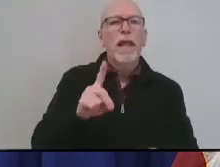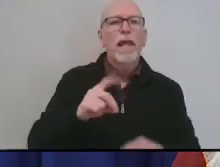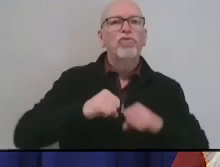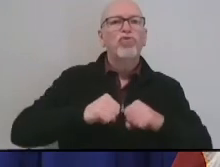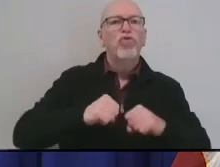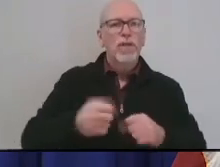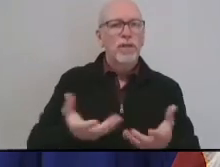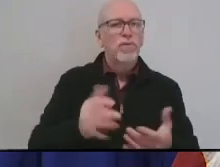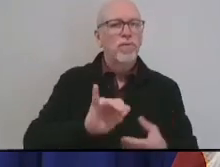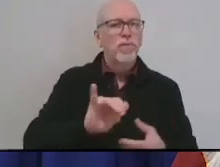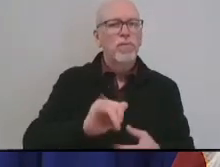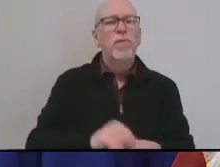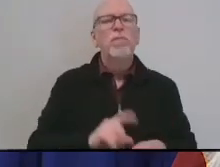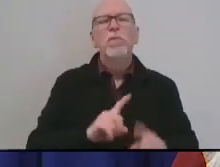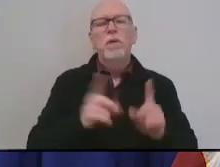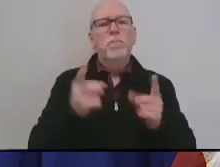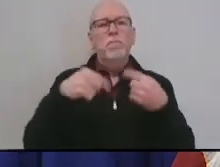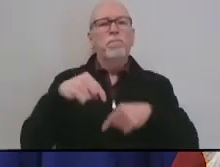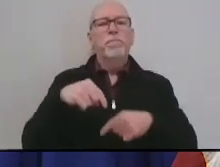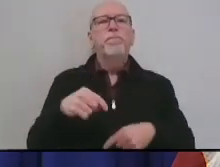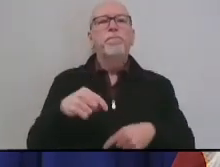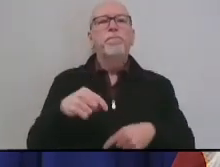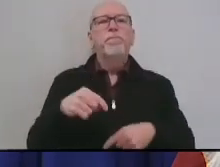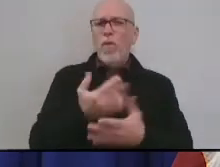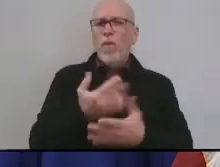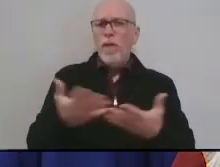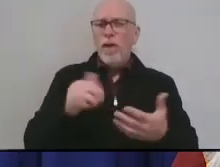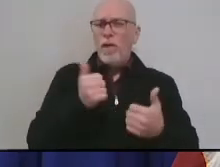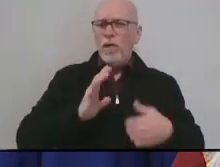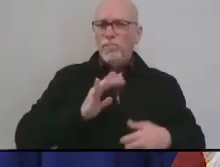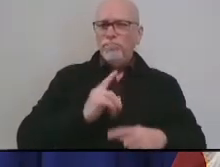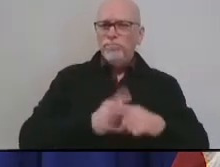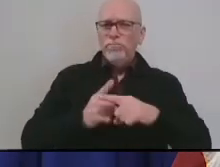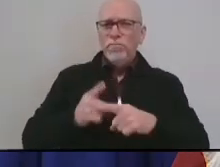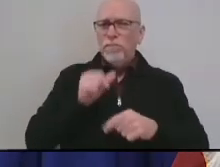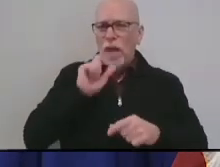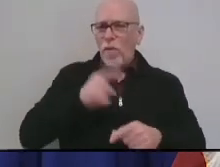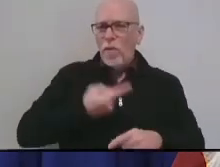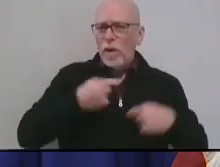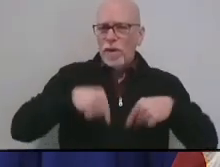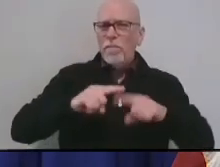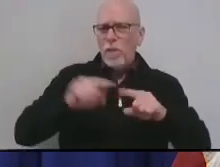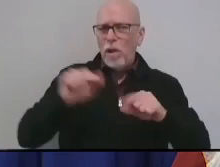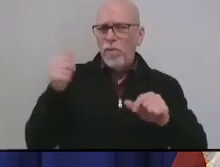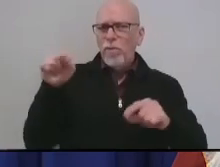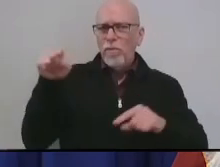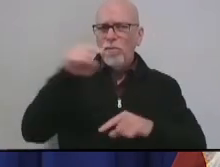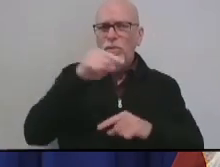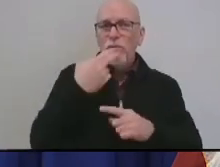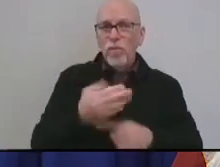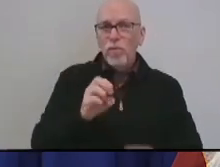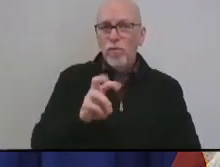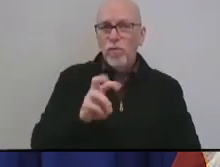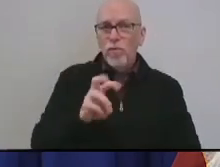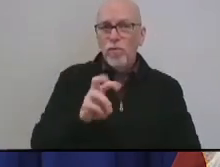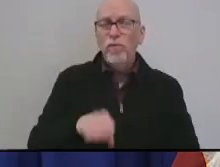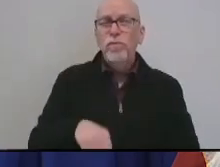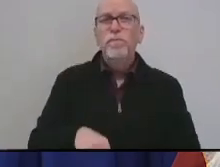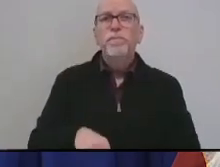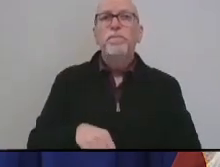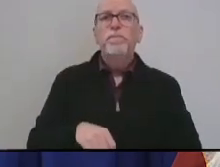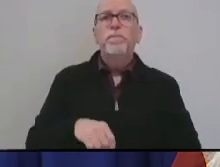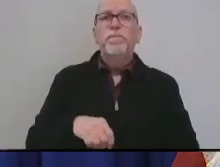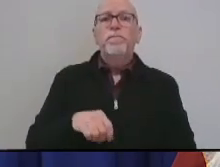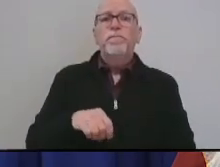But the other thing that we have going for us, and others do as well, the good news is not just